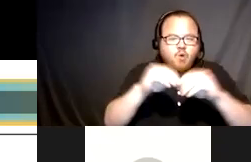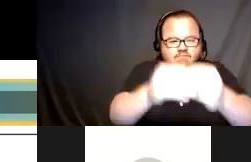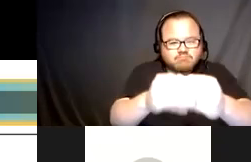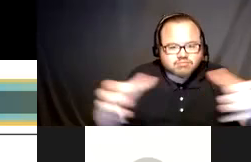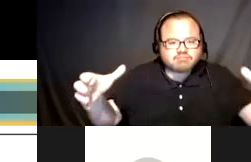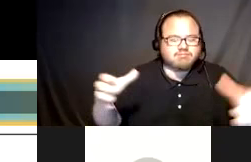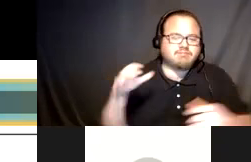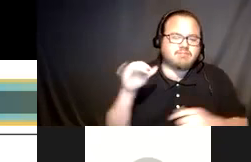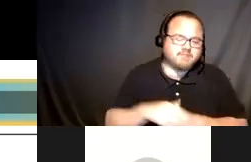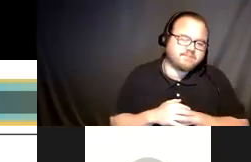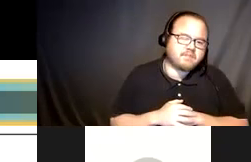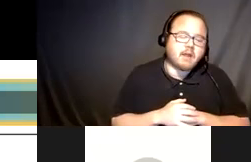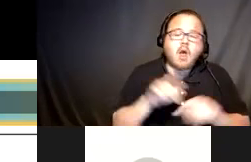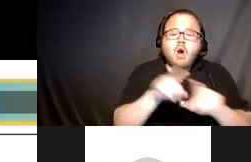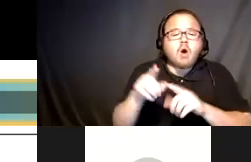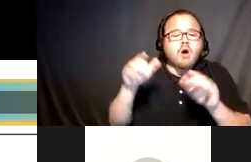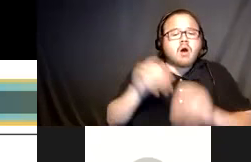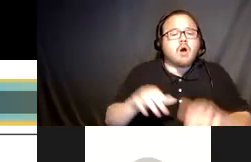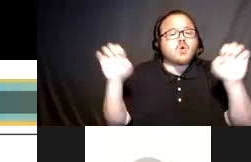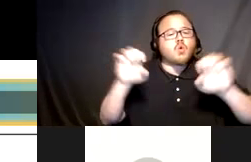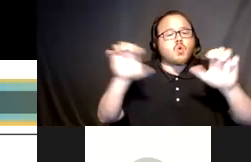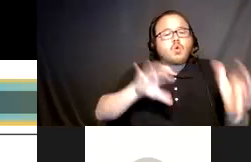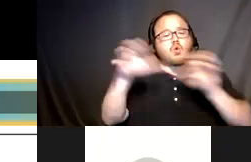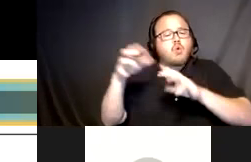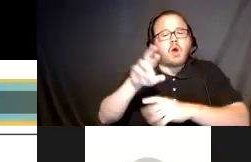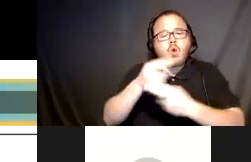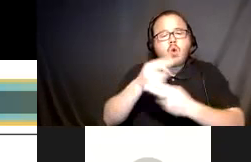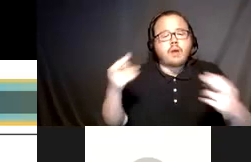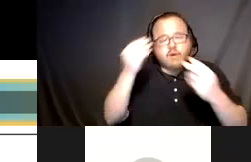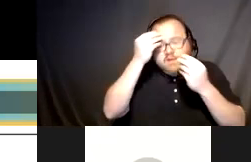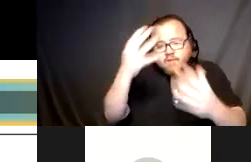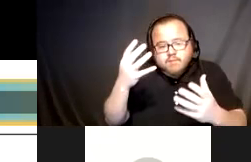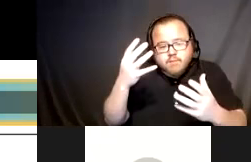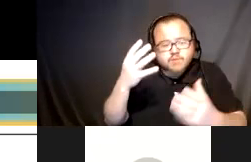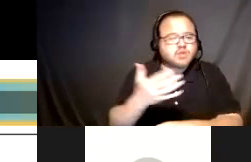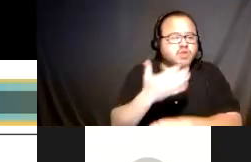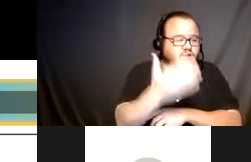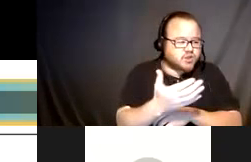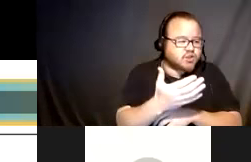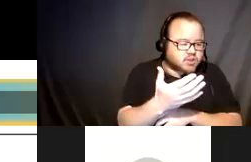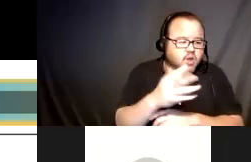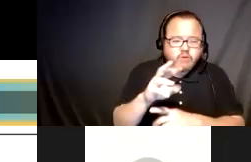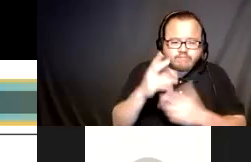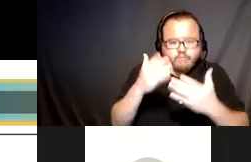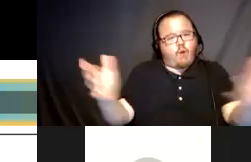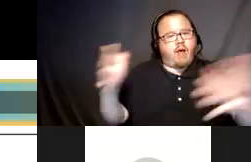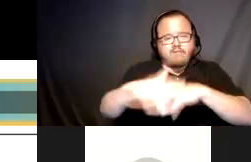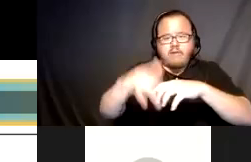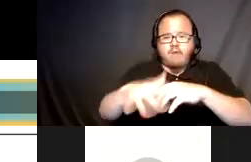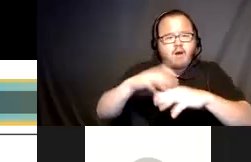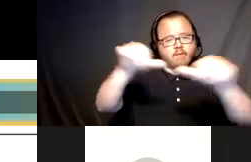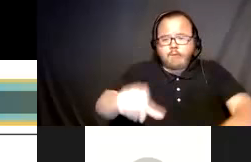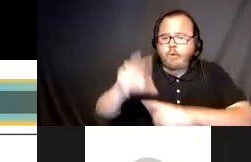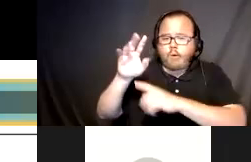aid. And then we also have our crisis resource information widely available. So it's posted on our website, it's